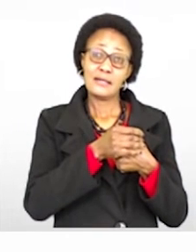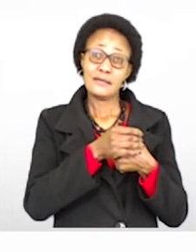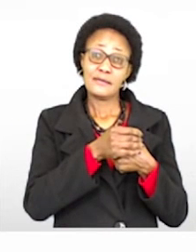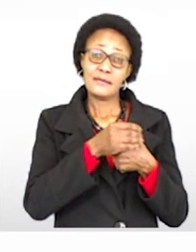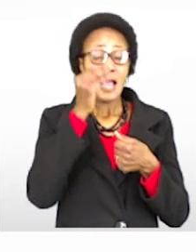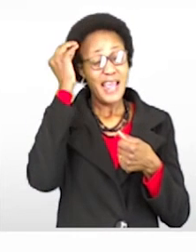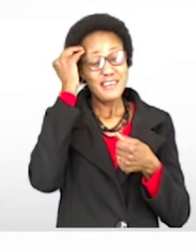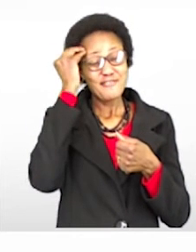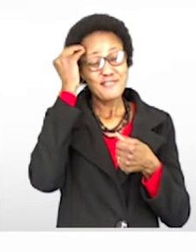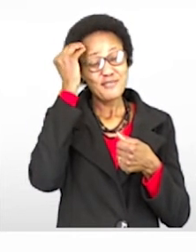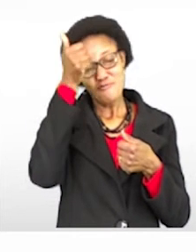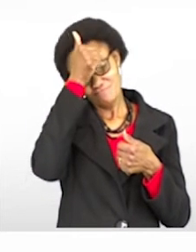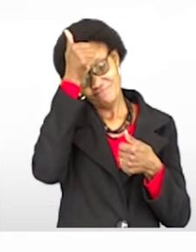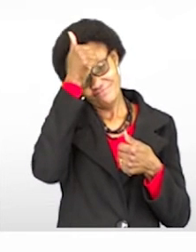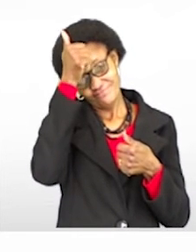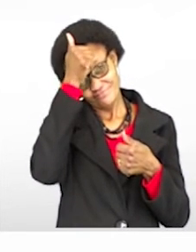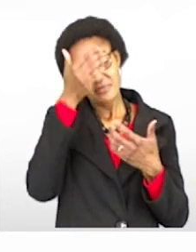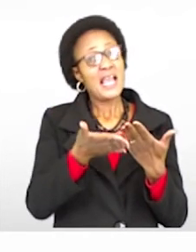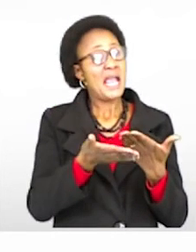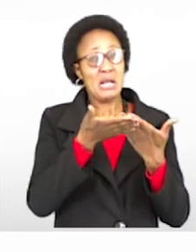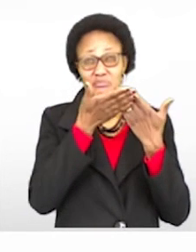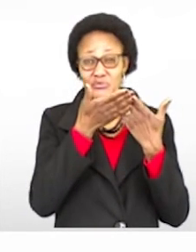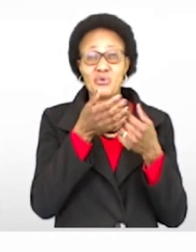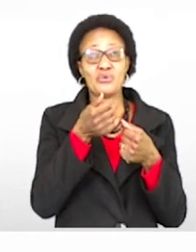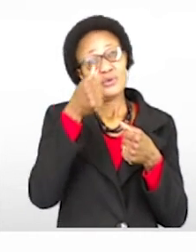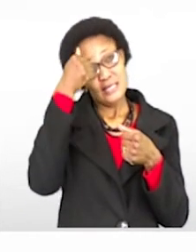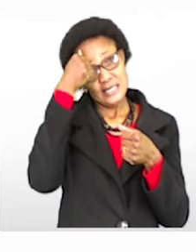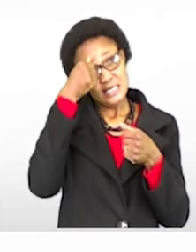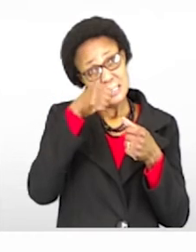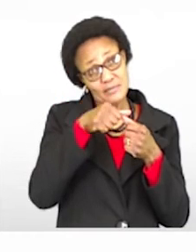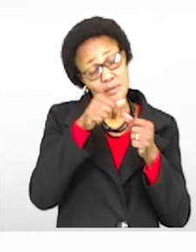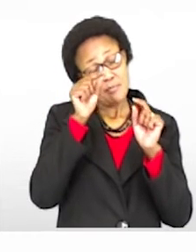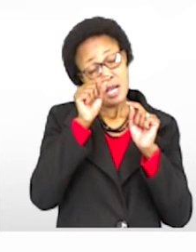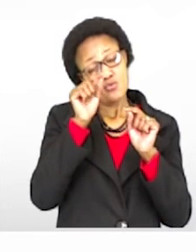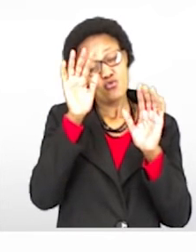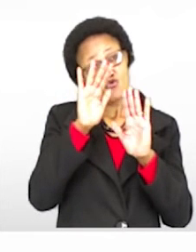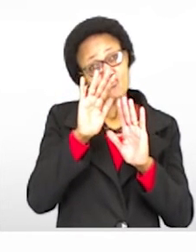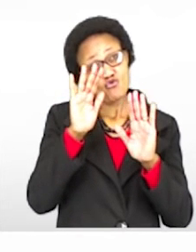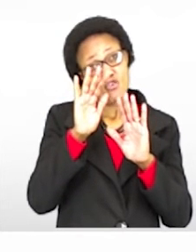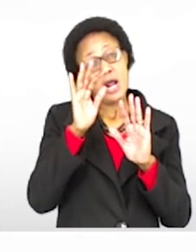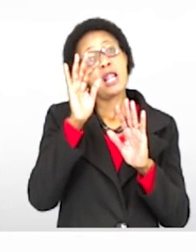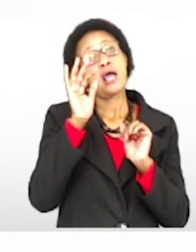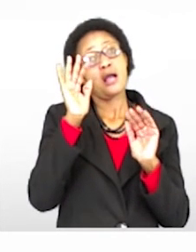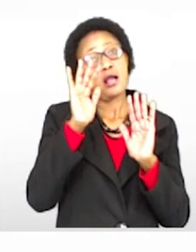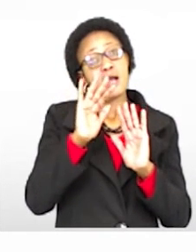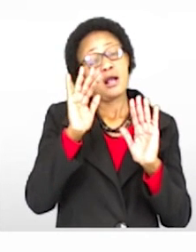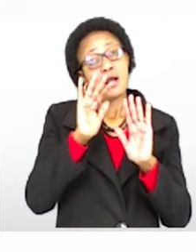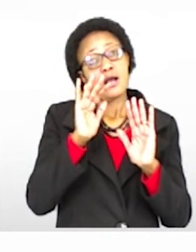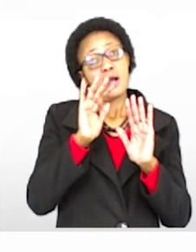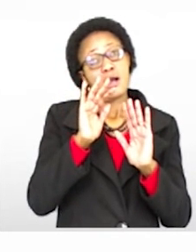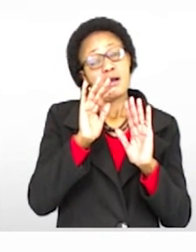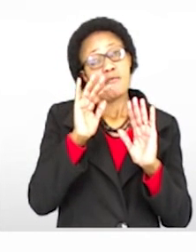are clever, so I'm not going to help you too much with this one. Make sure that if you get confused, you take a look at the box with